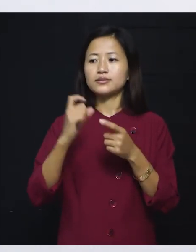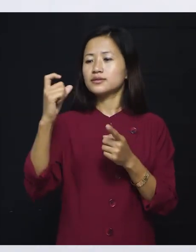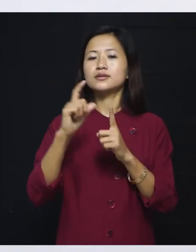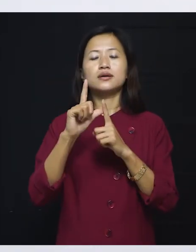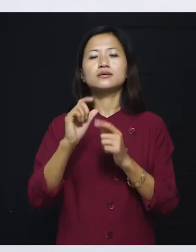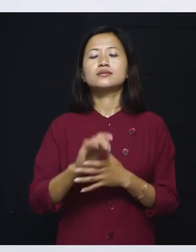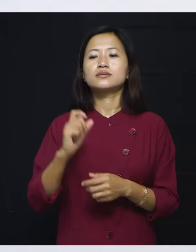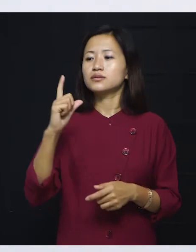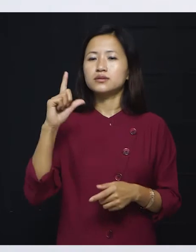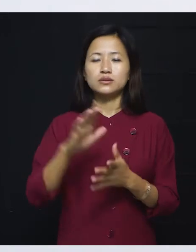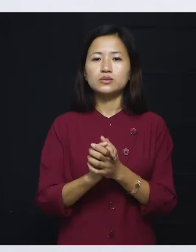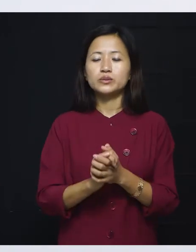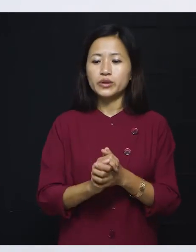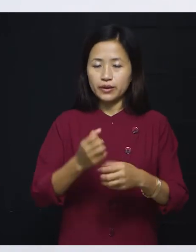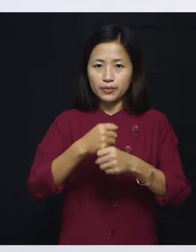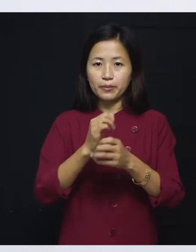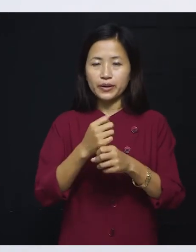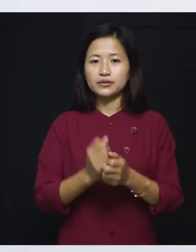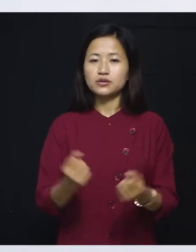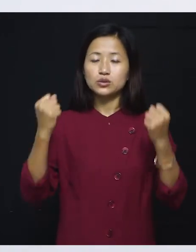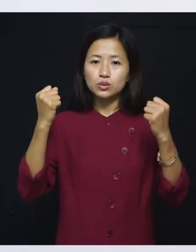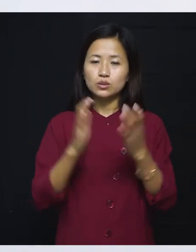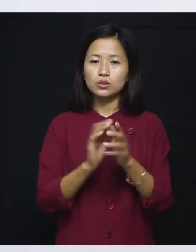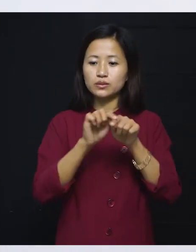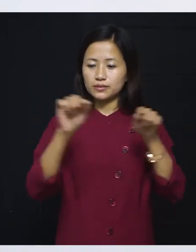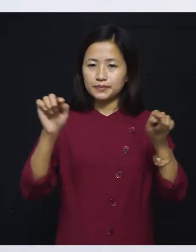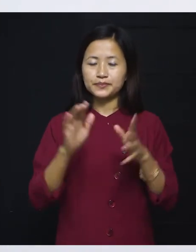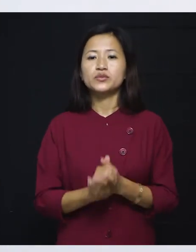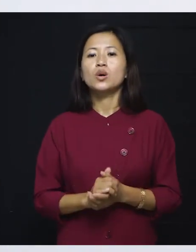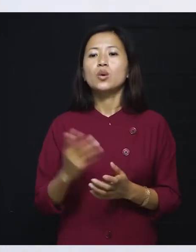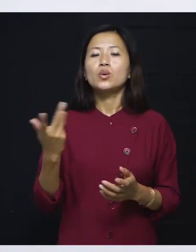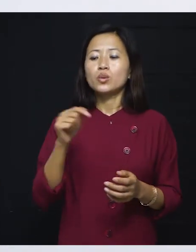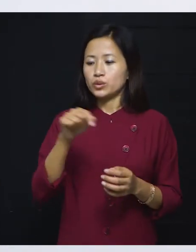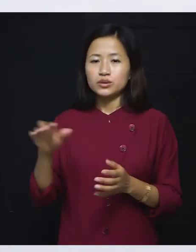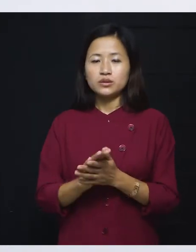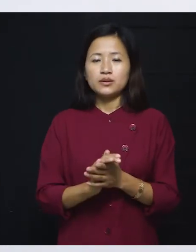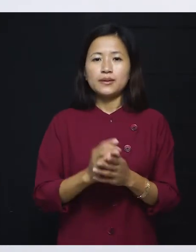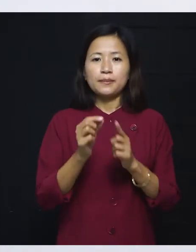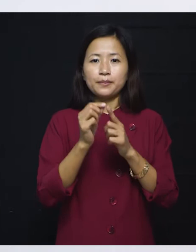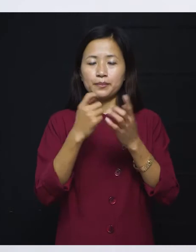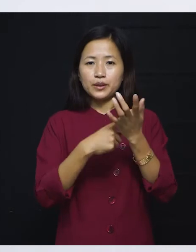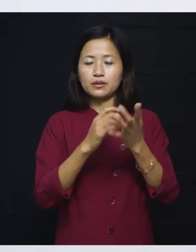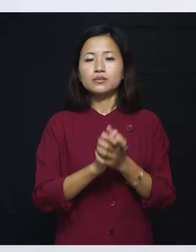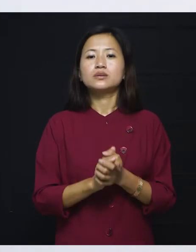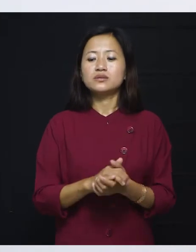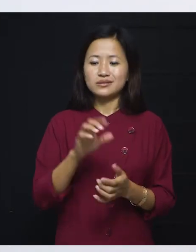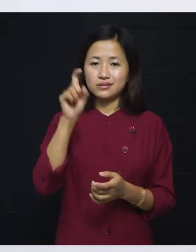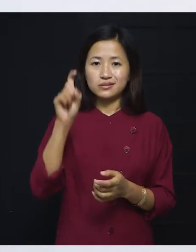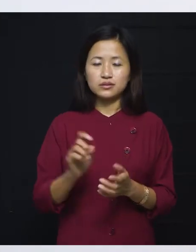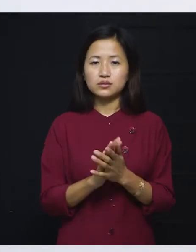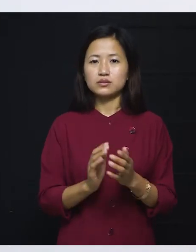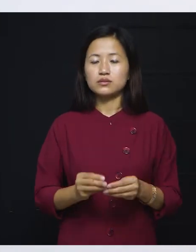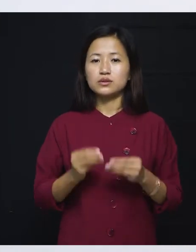A clause is a group of words, okay, which has a subject, which has a predicate, a finite verb, but it still needs to